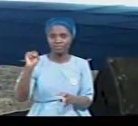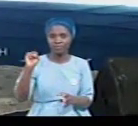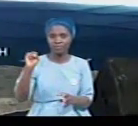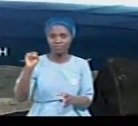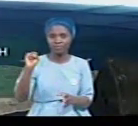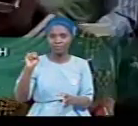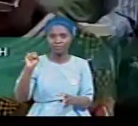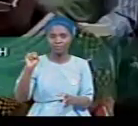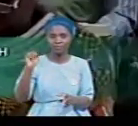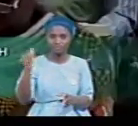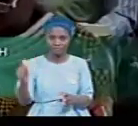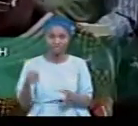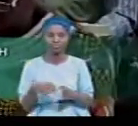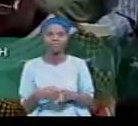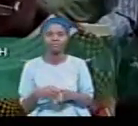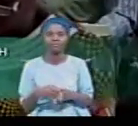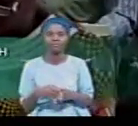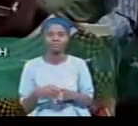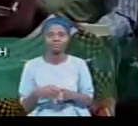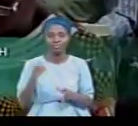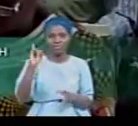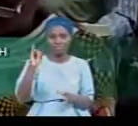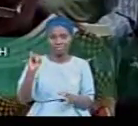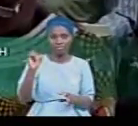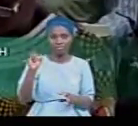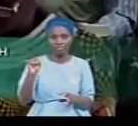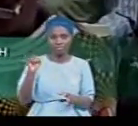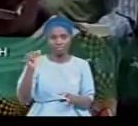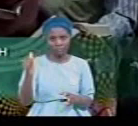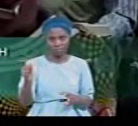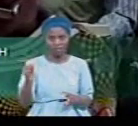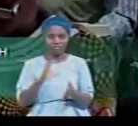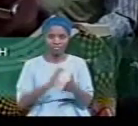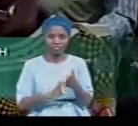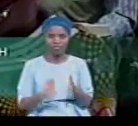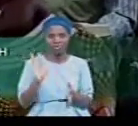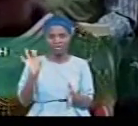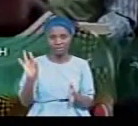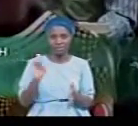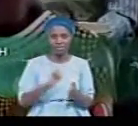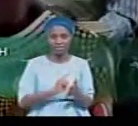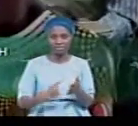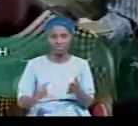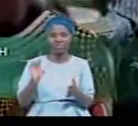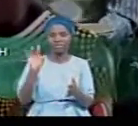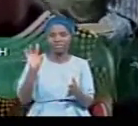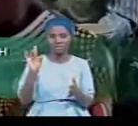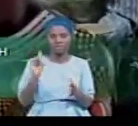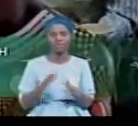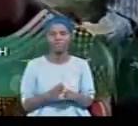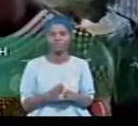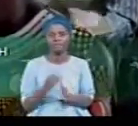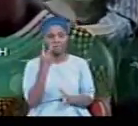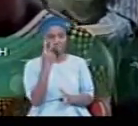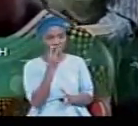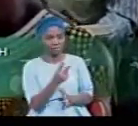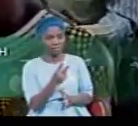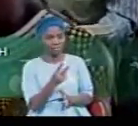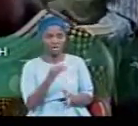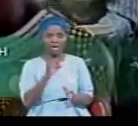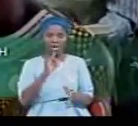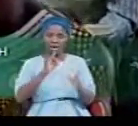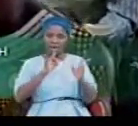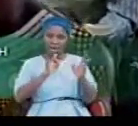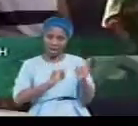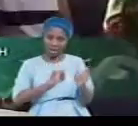verse 18. Isaiah chapter 8, verse 18. Behold, I and the